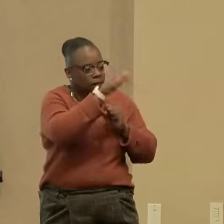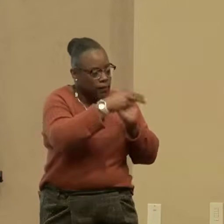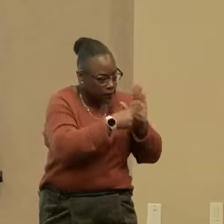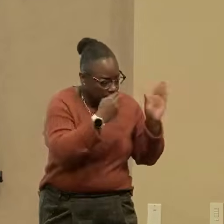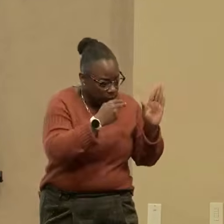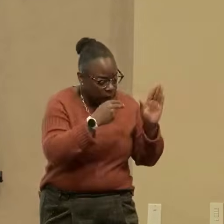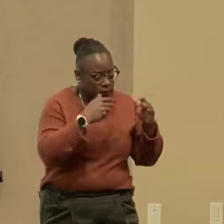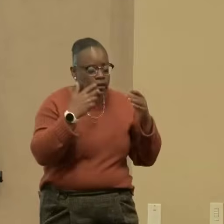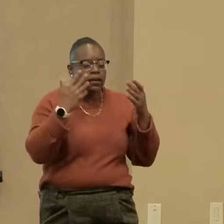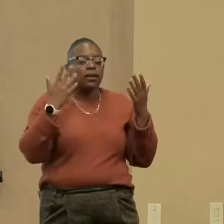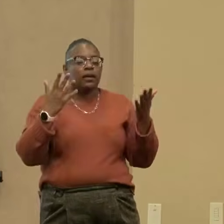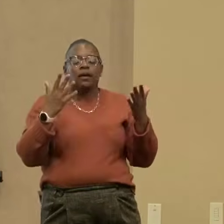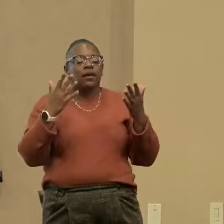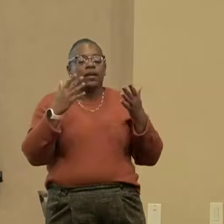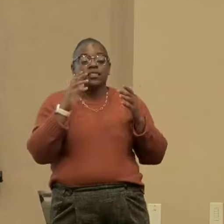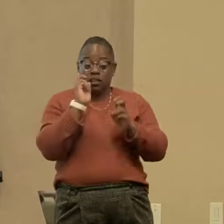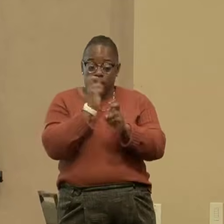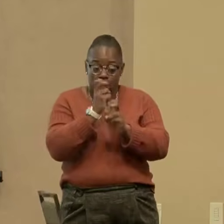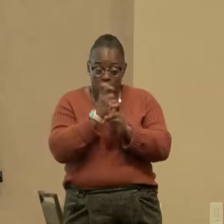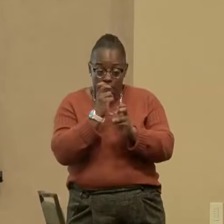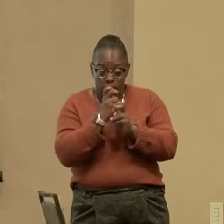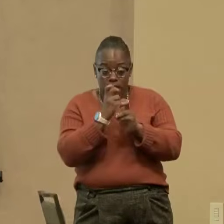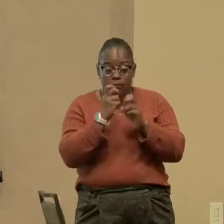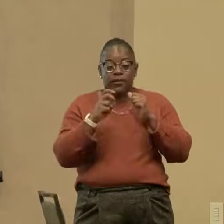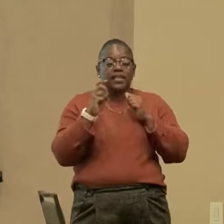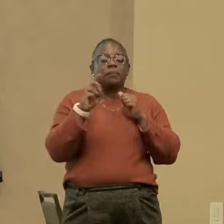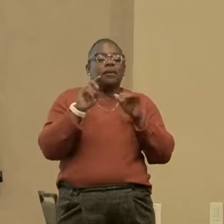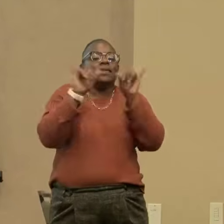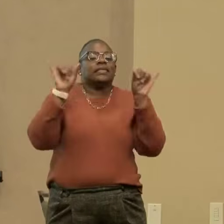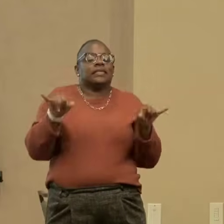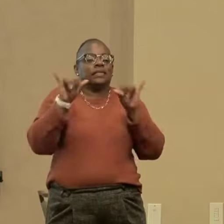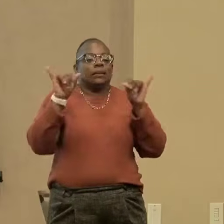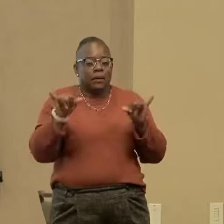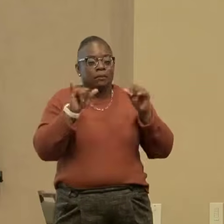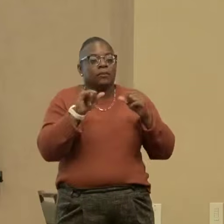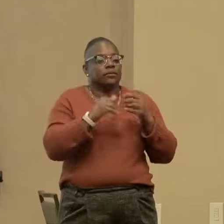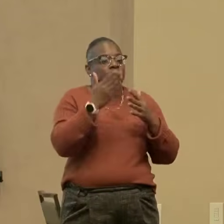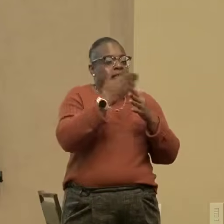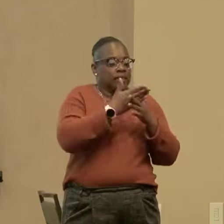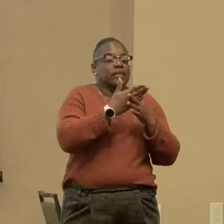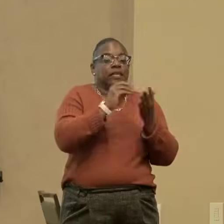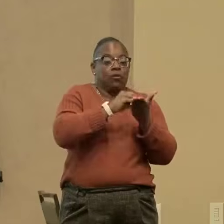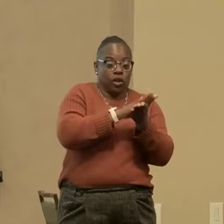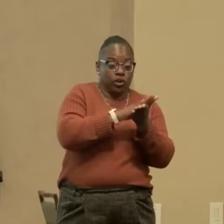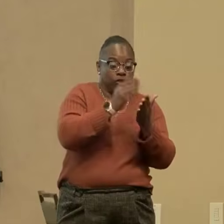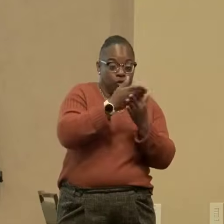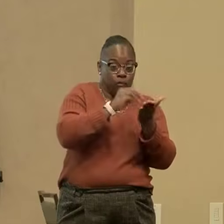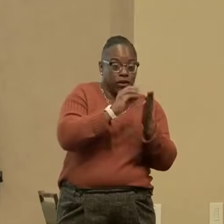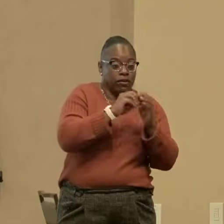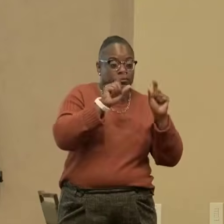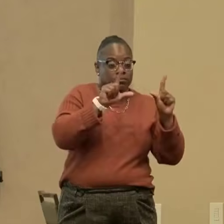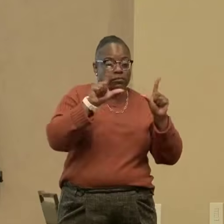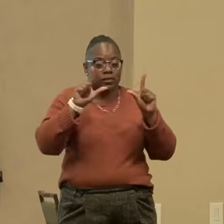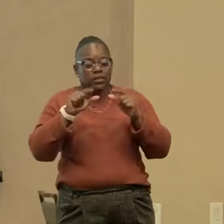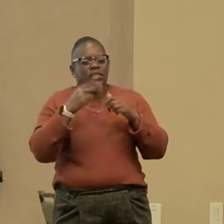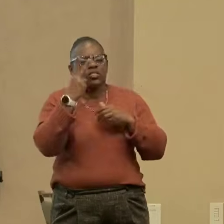when it's kind of hard to do this because they have to be within the same healthcare system so that we can actually see prior pregnancies. But they're diagnosed 2 years